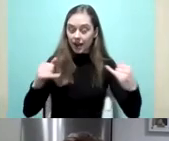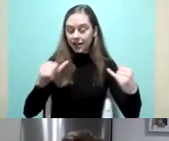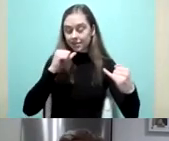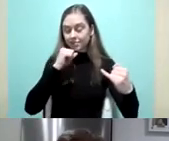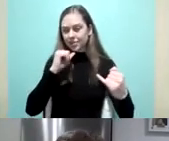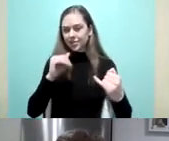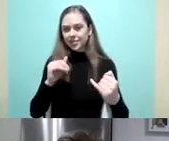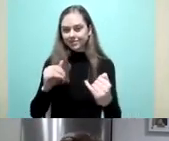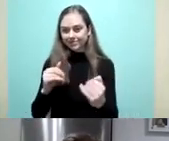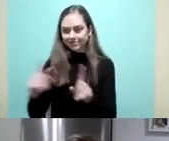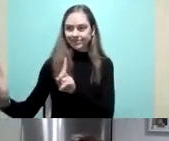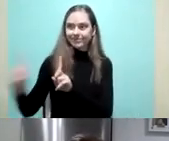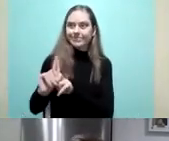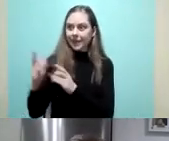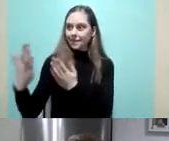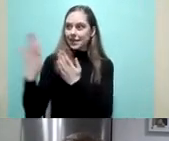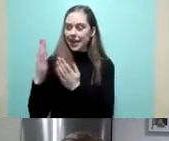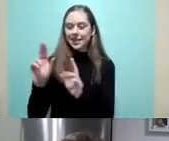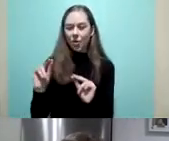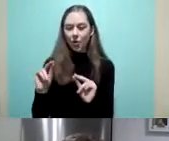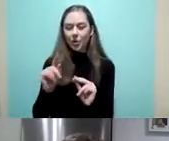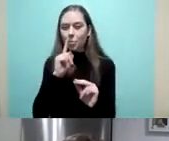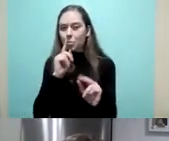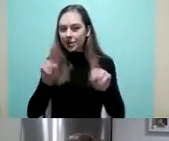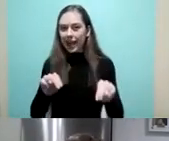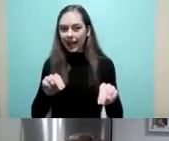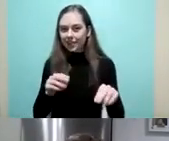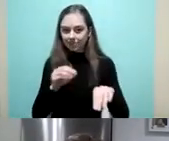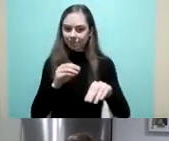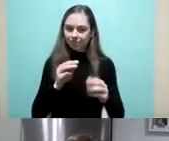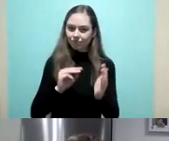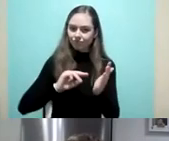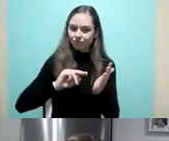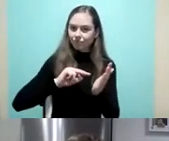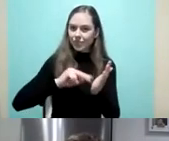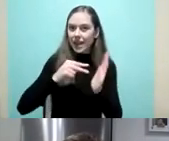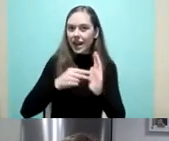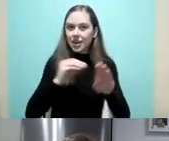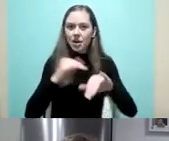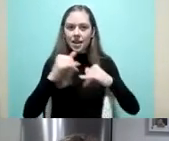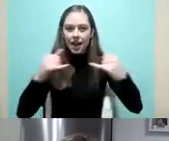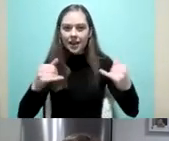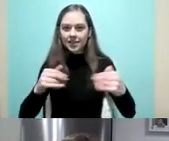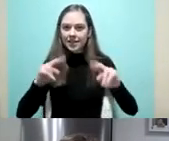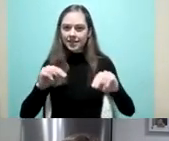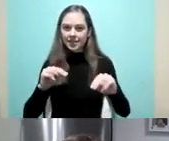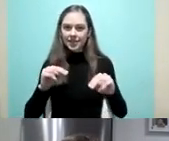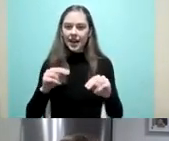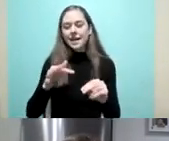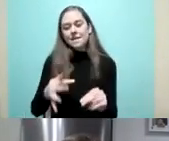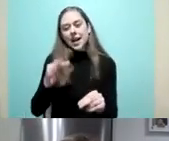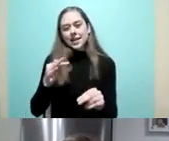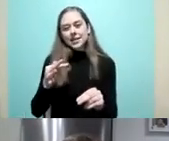you can still work together, and make plans together, and and keep pushing each other. I find that